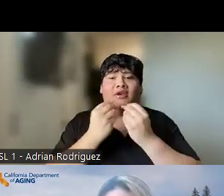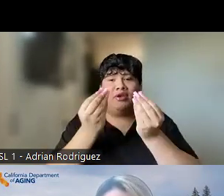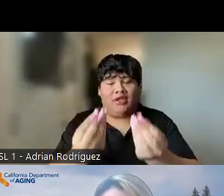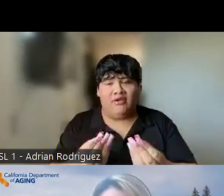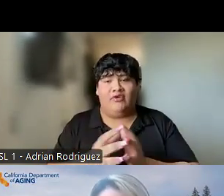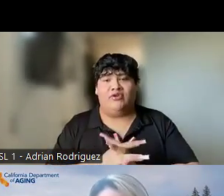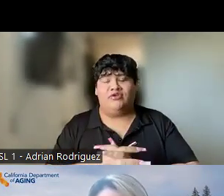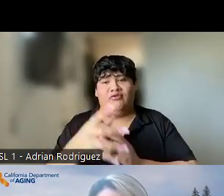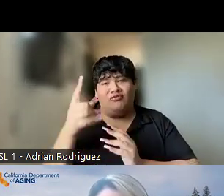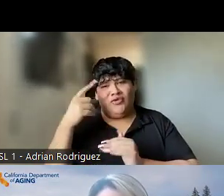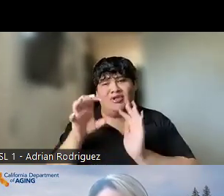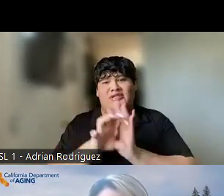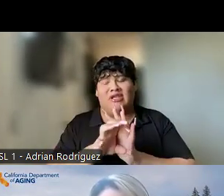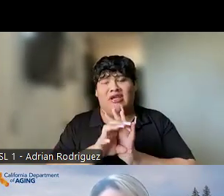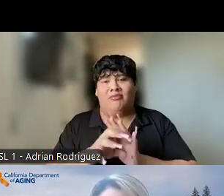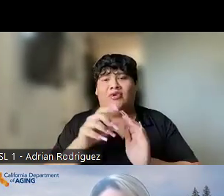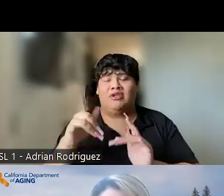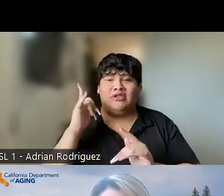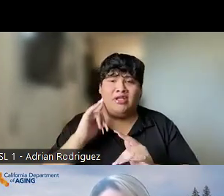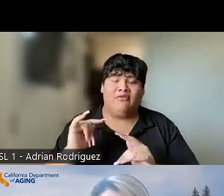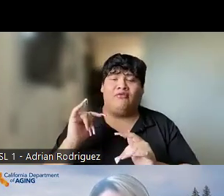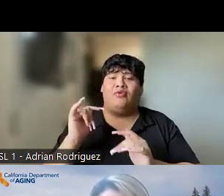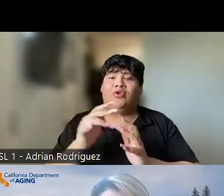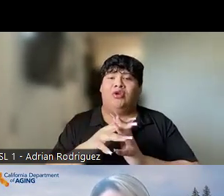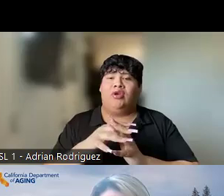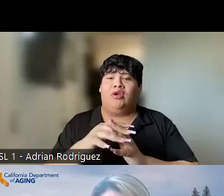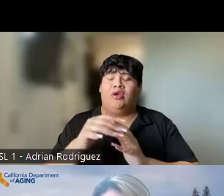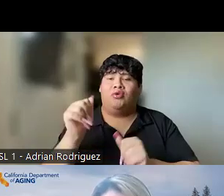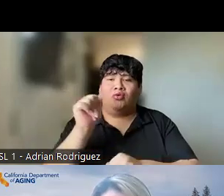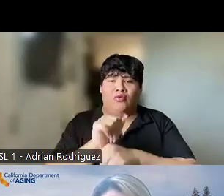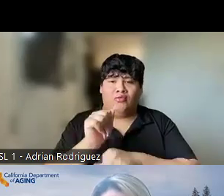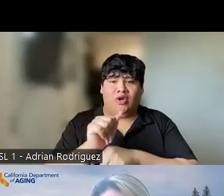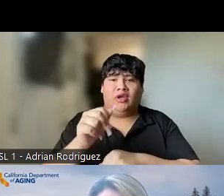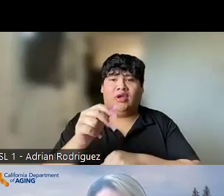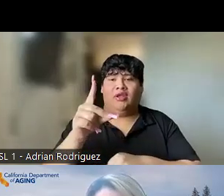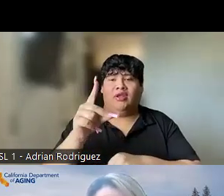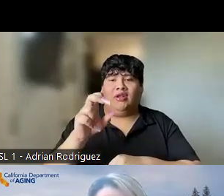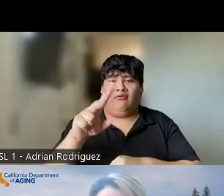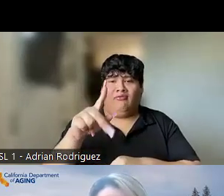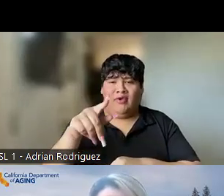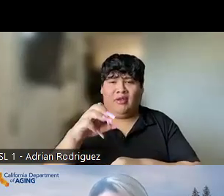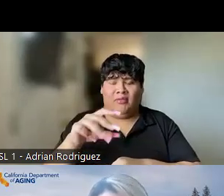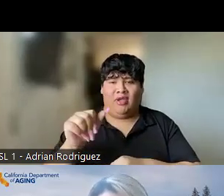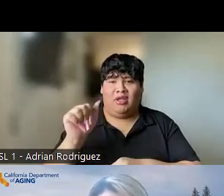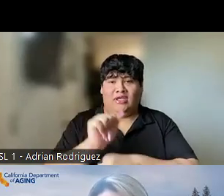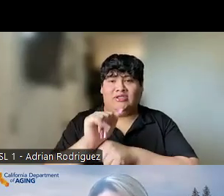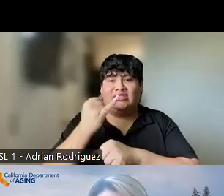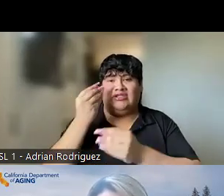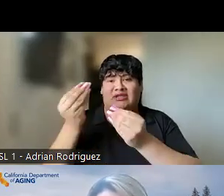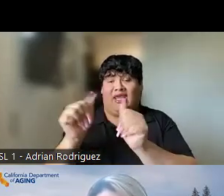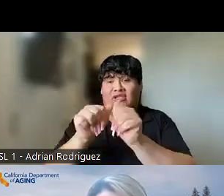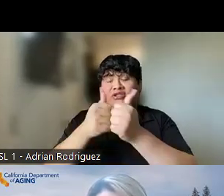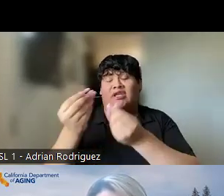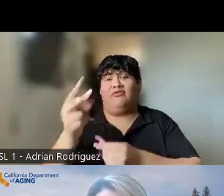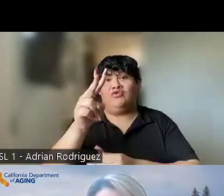example, the California Employment Development Department and Labor and Workforce Development Agency were awarded $2 million in